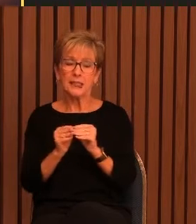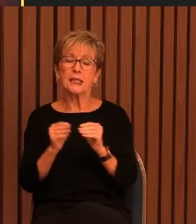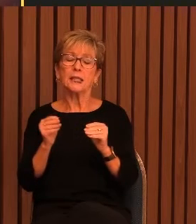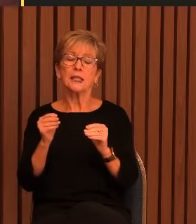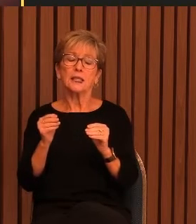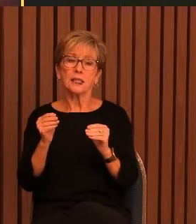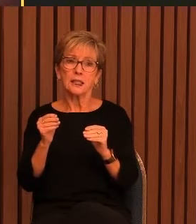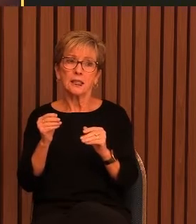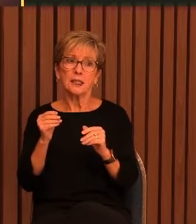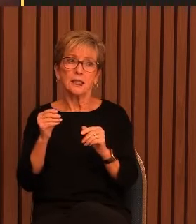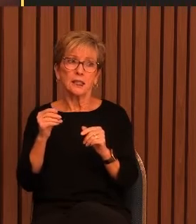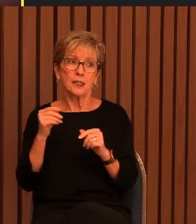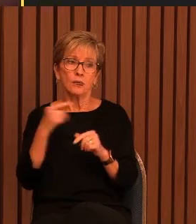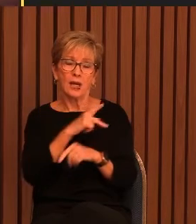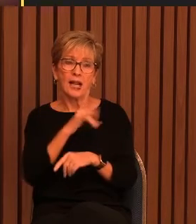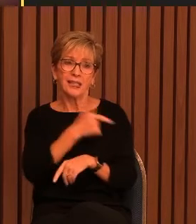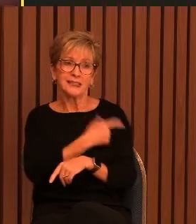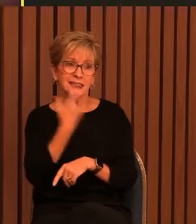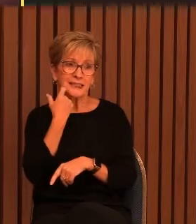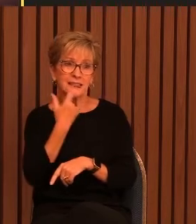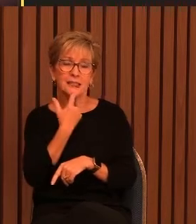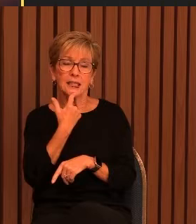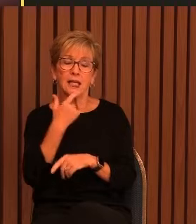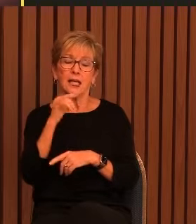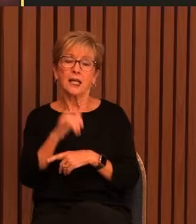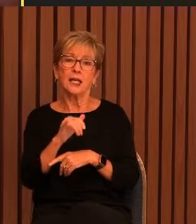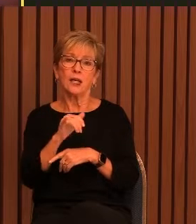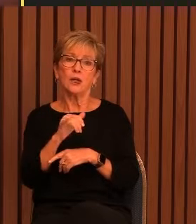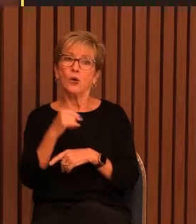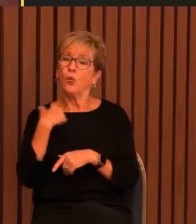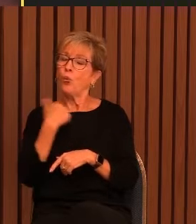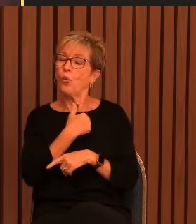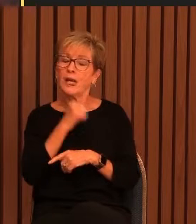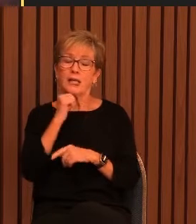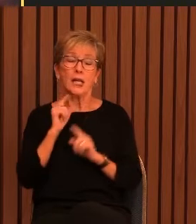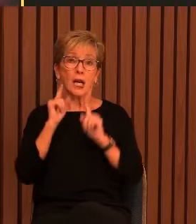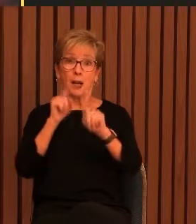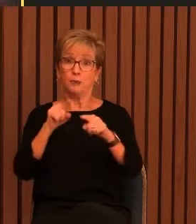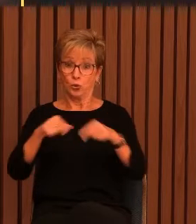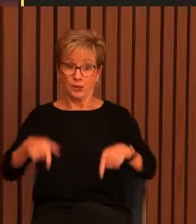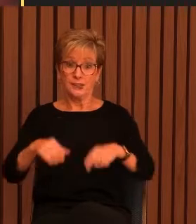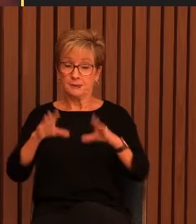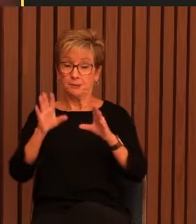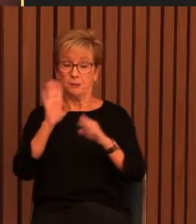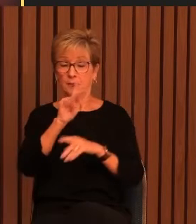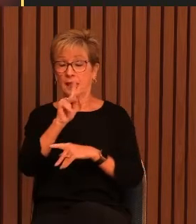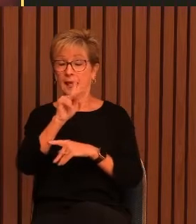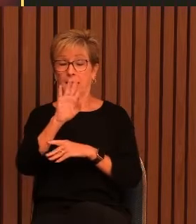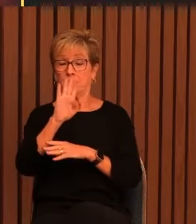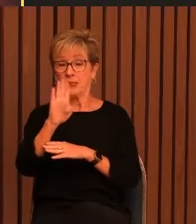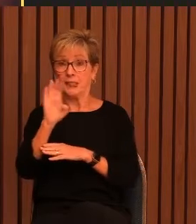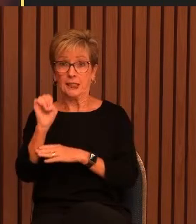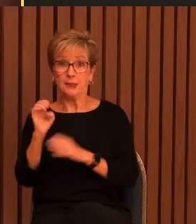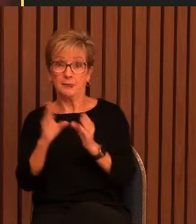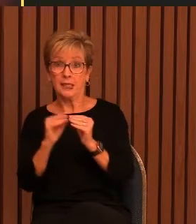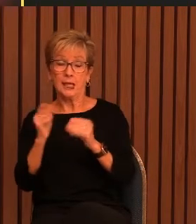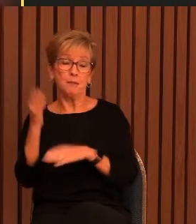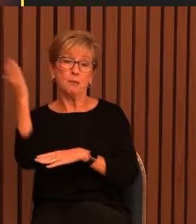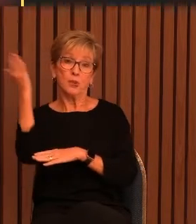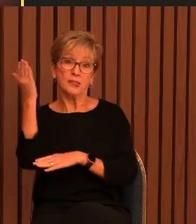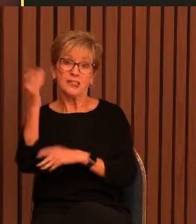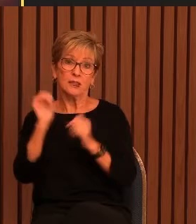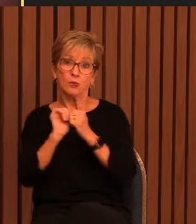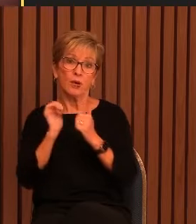to what Kelly just said, I think, we didn't come to you and say, because last time we presented you with our